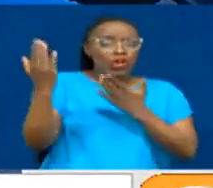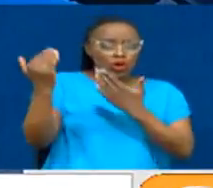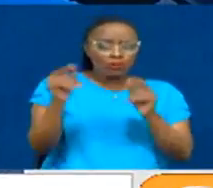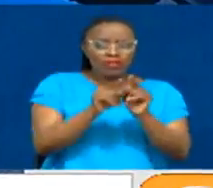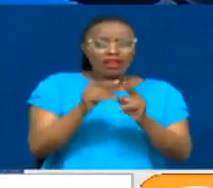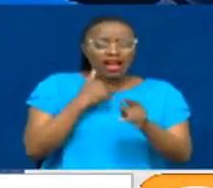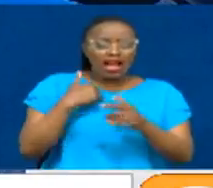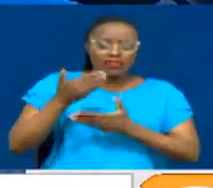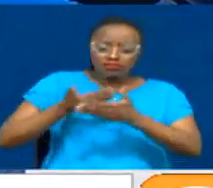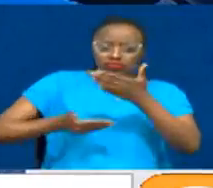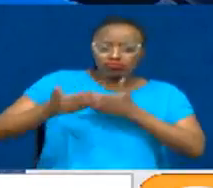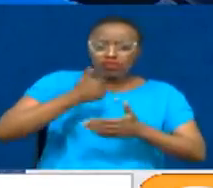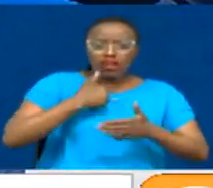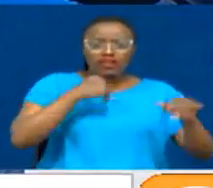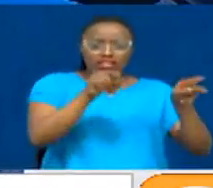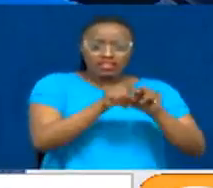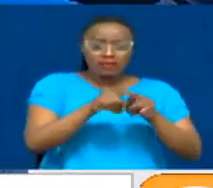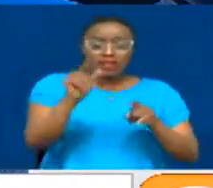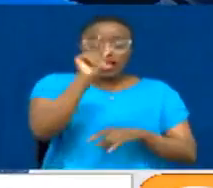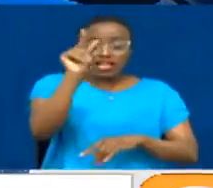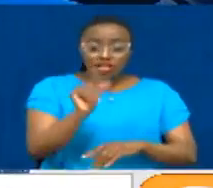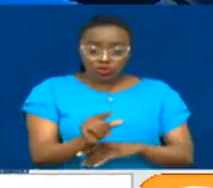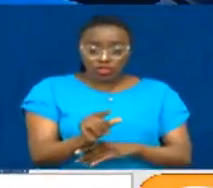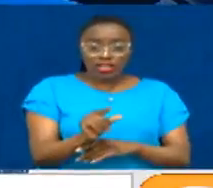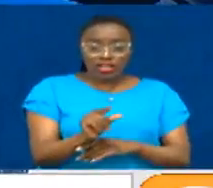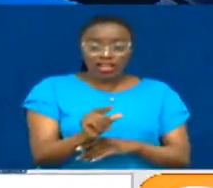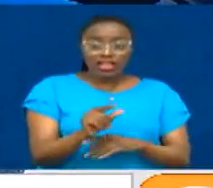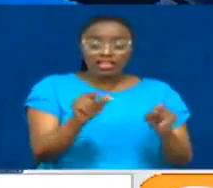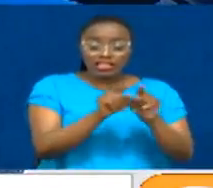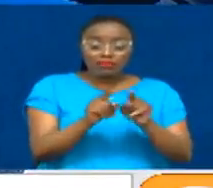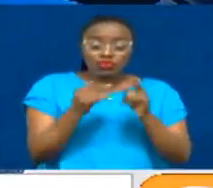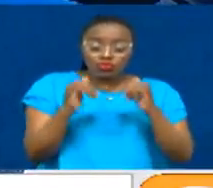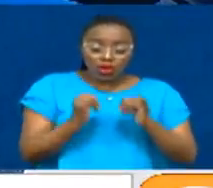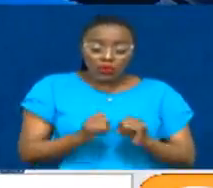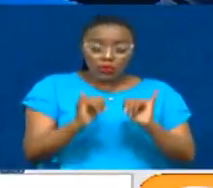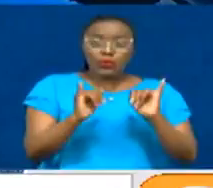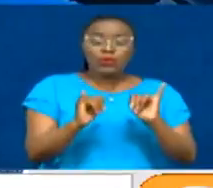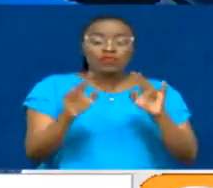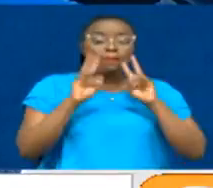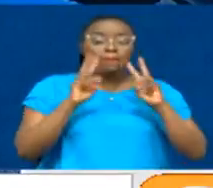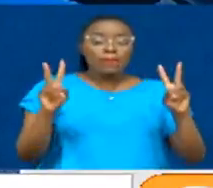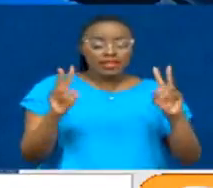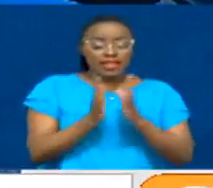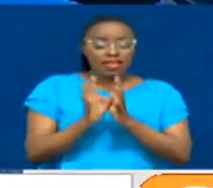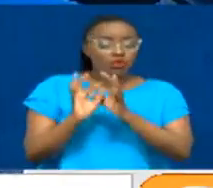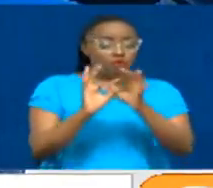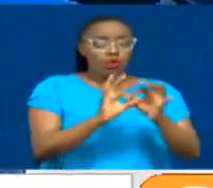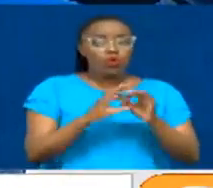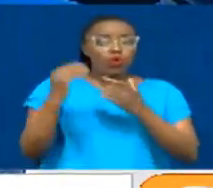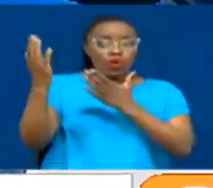we've had a series of engagement, especially in these regions, to reinforce peace and cohesion. So